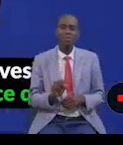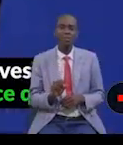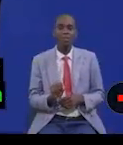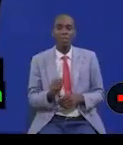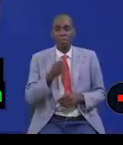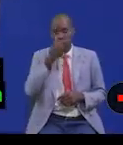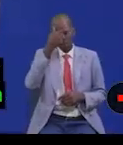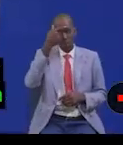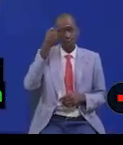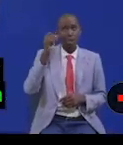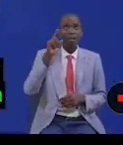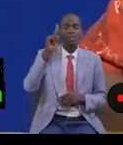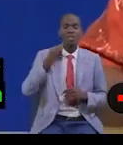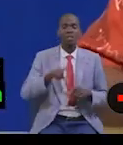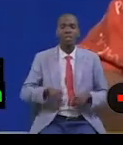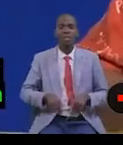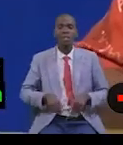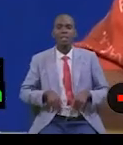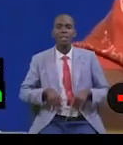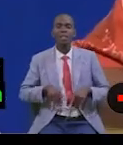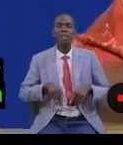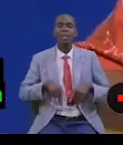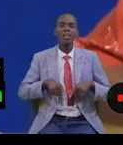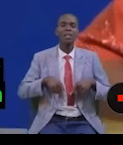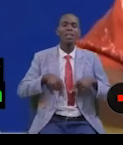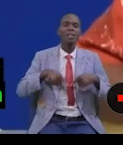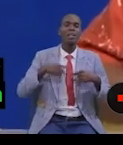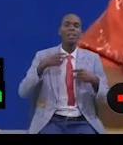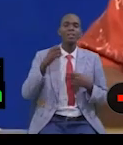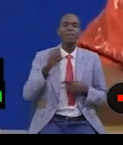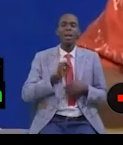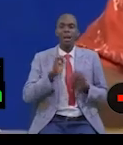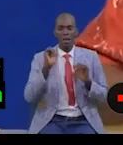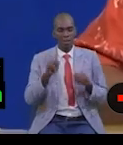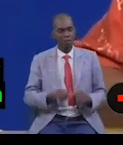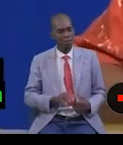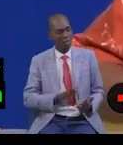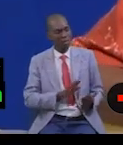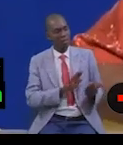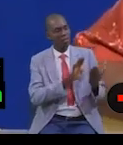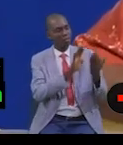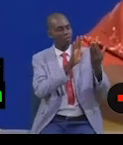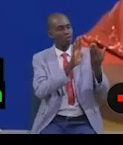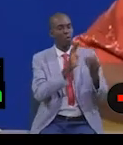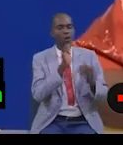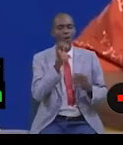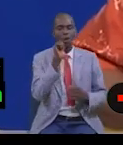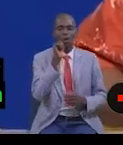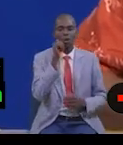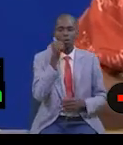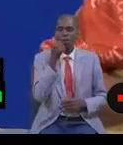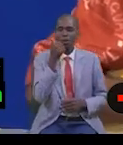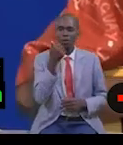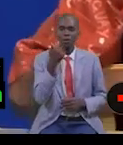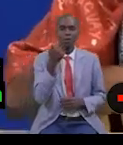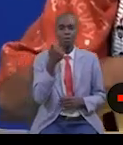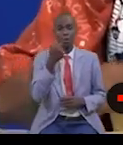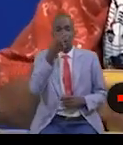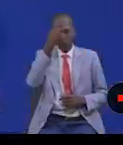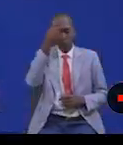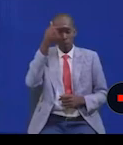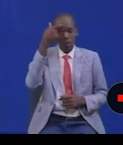lives. Because he lives, I can face